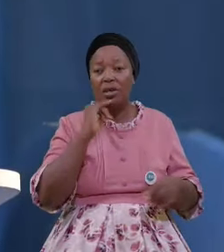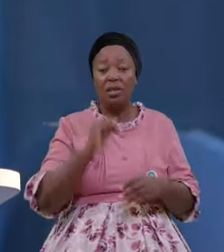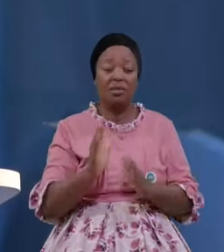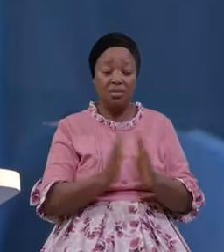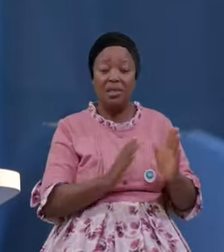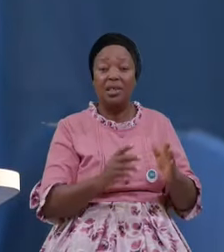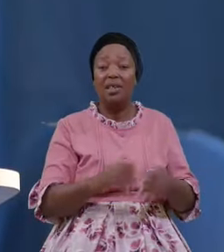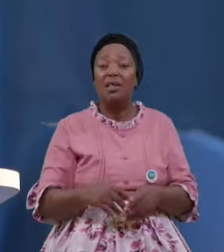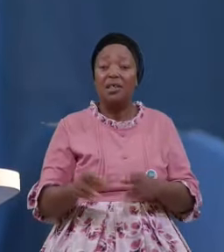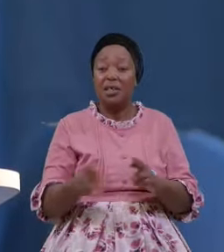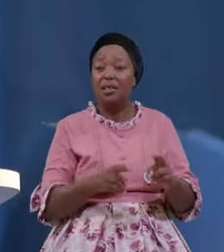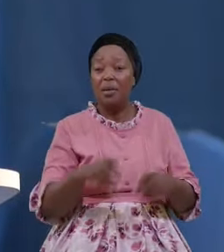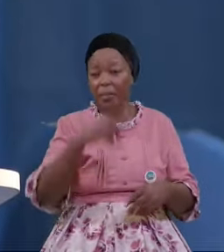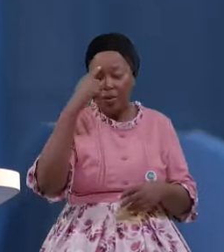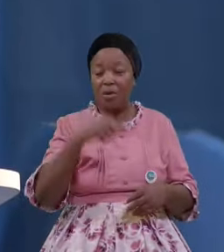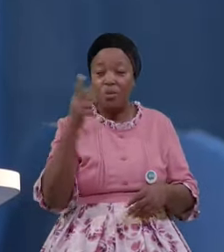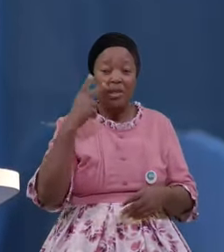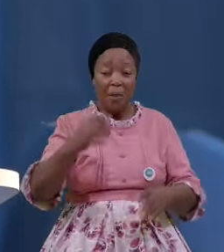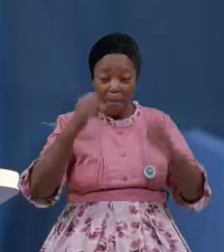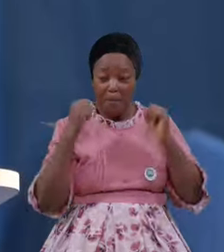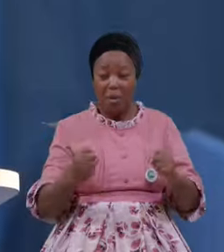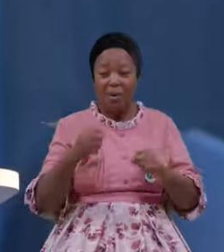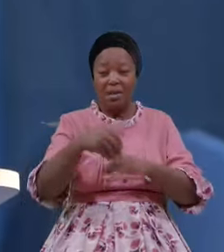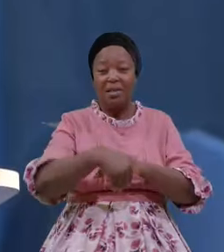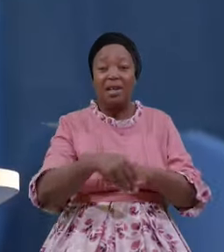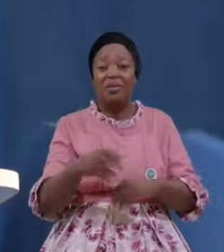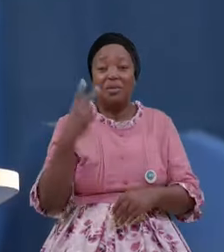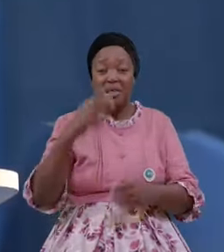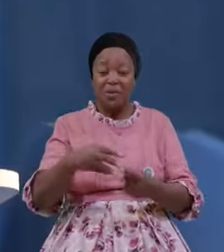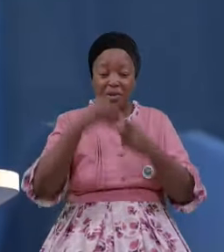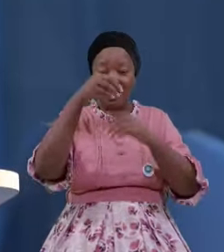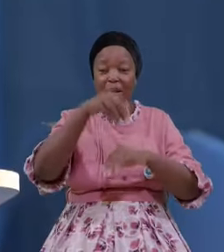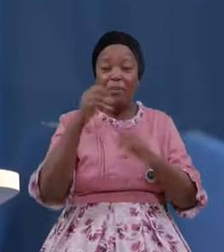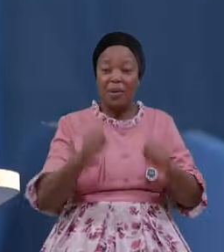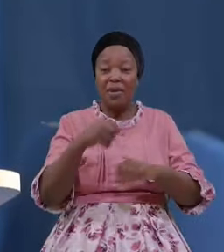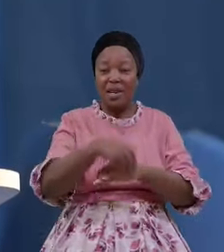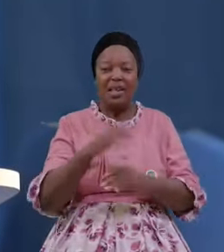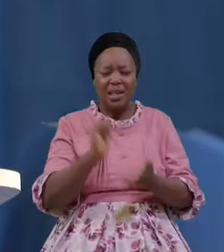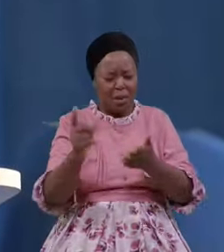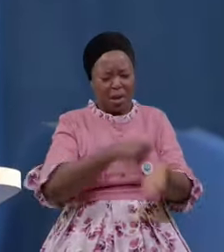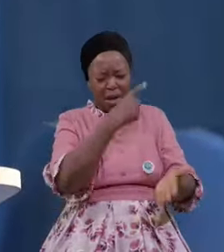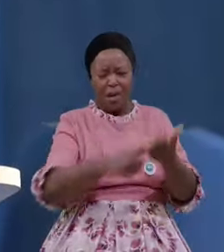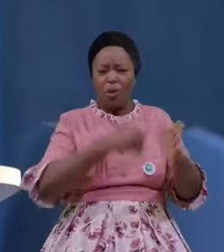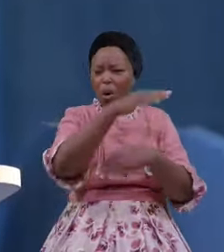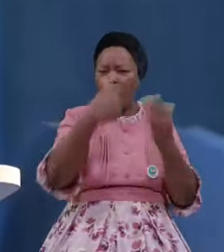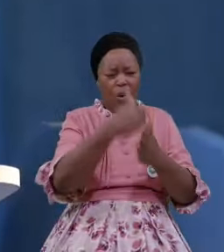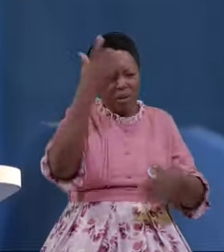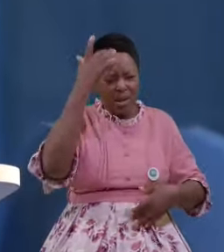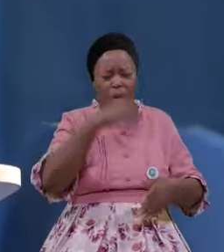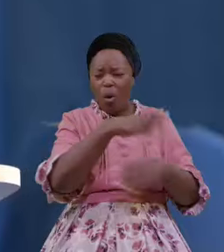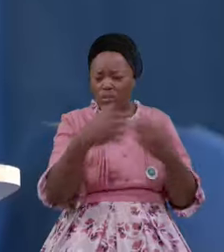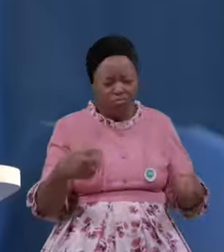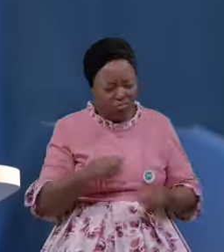night today. Special power night that will ease up, cancel every sickness, every challenge, every power of darkness.